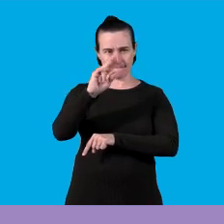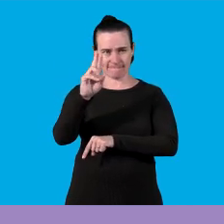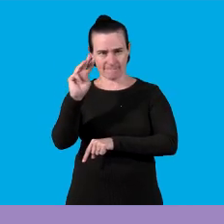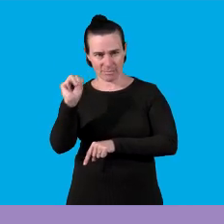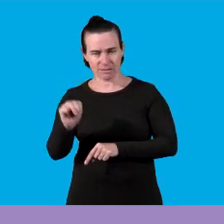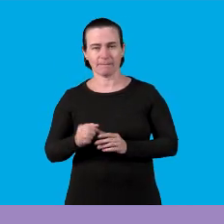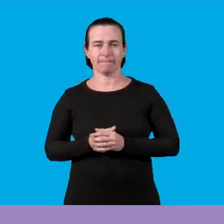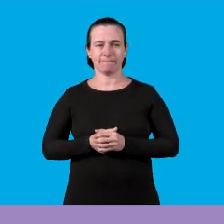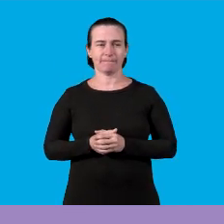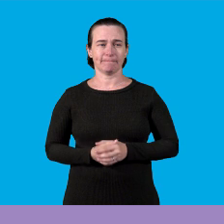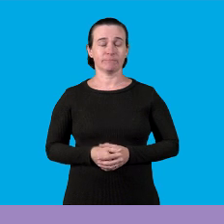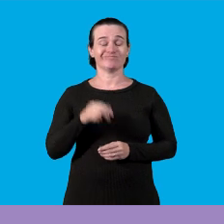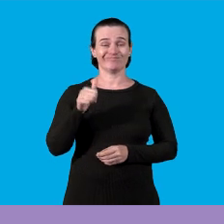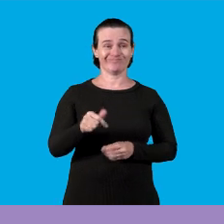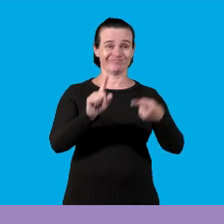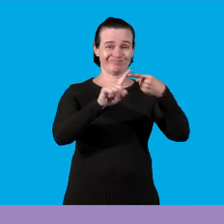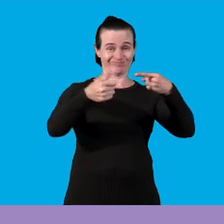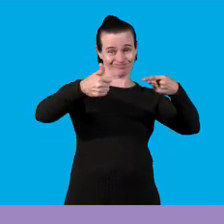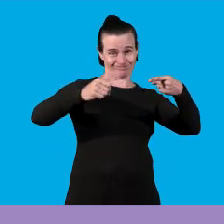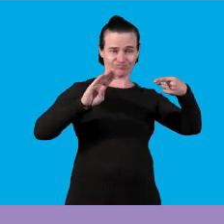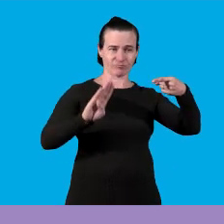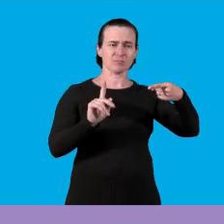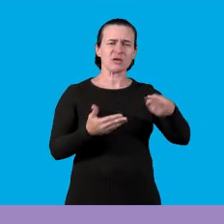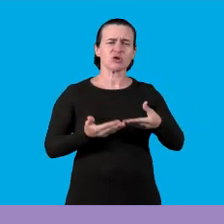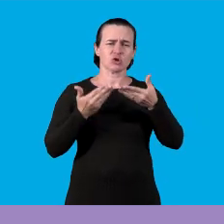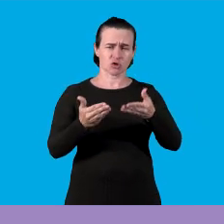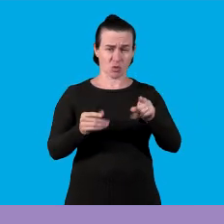All right, show that the two quadrilaterals